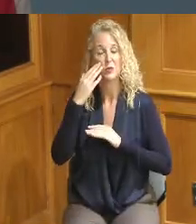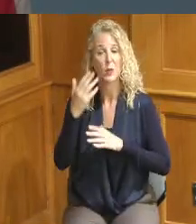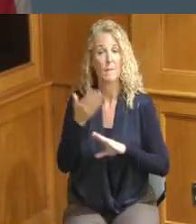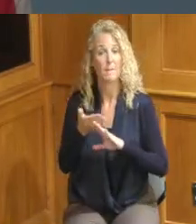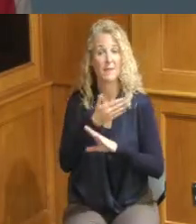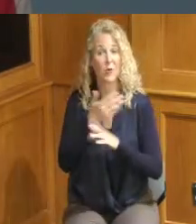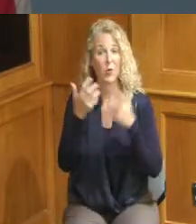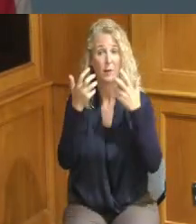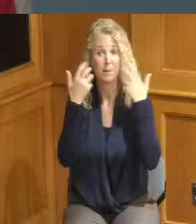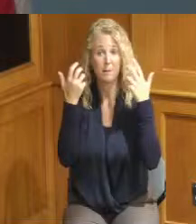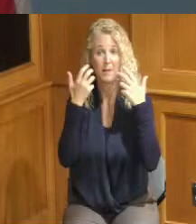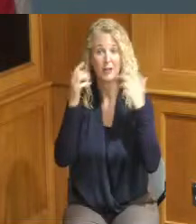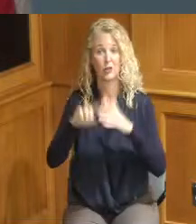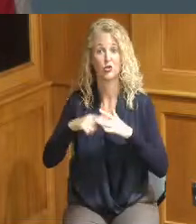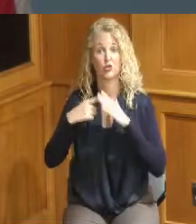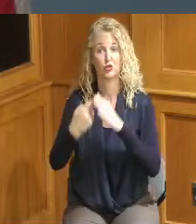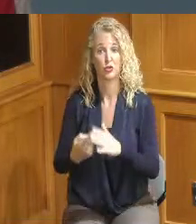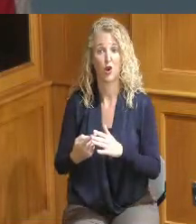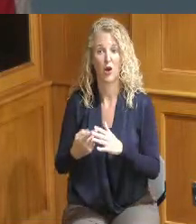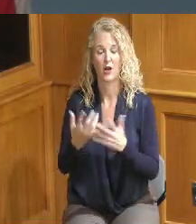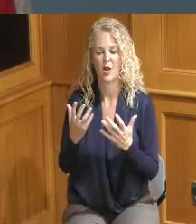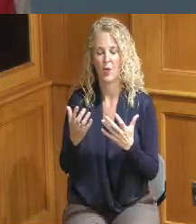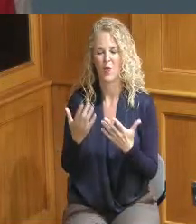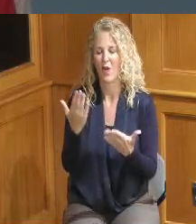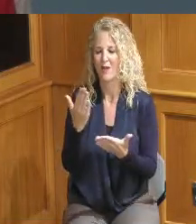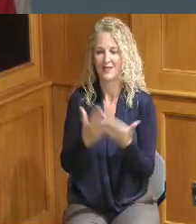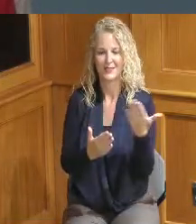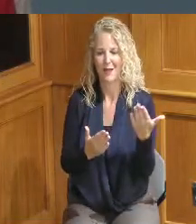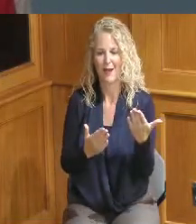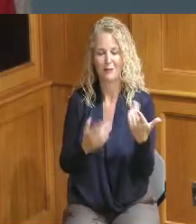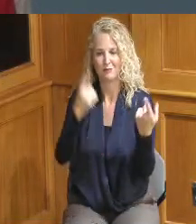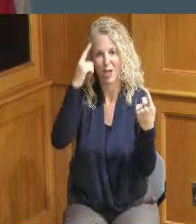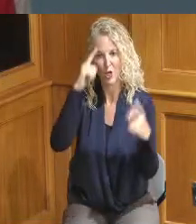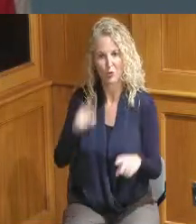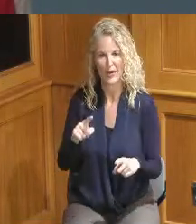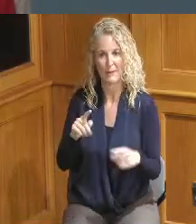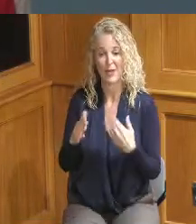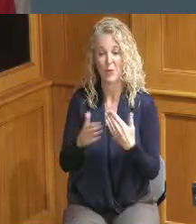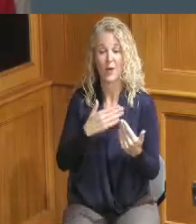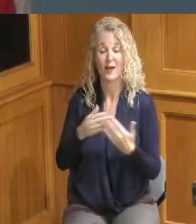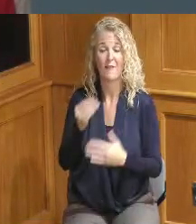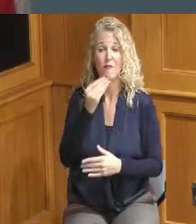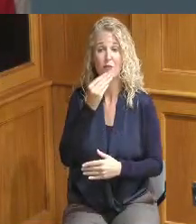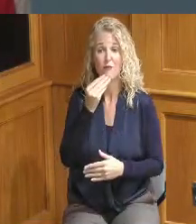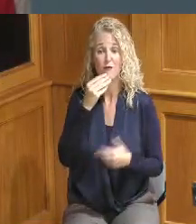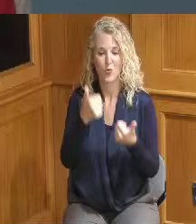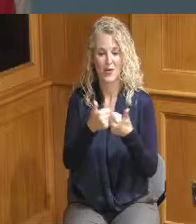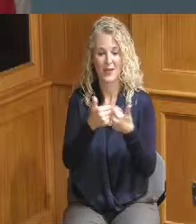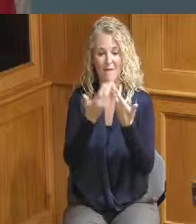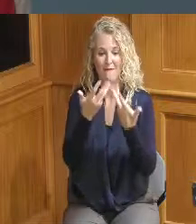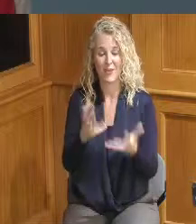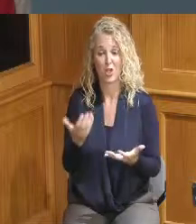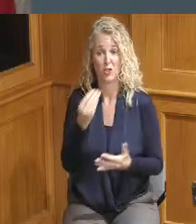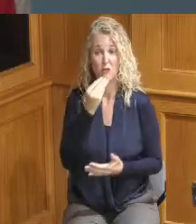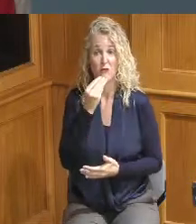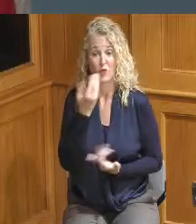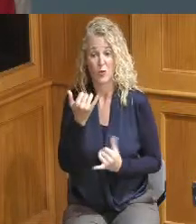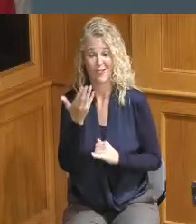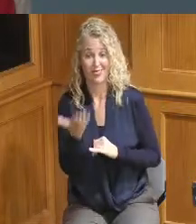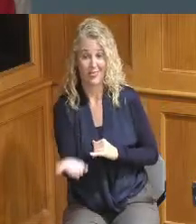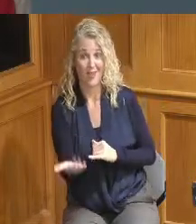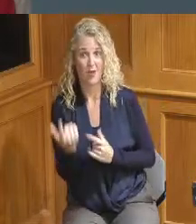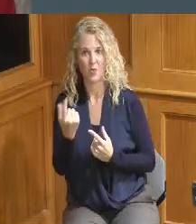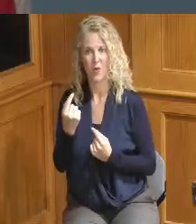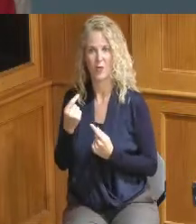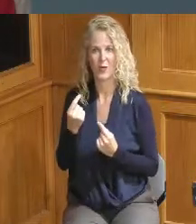their season, to get some agreement that the food that is left over after those games, that we can utilize those and send